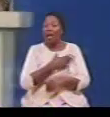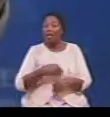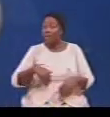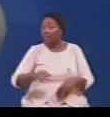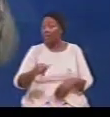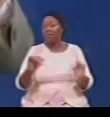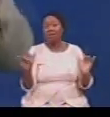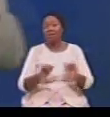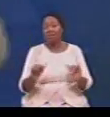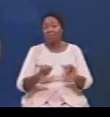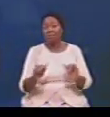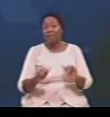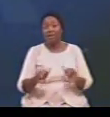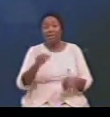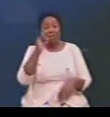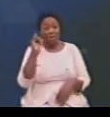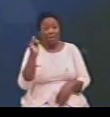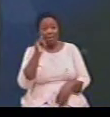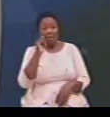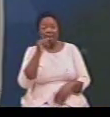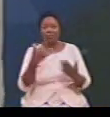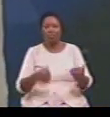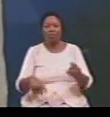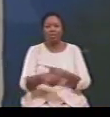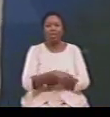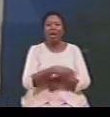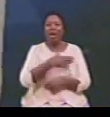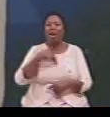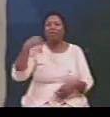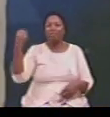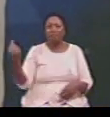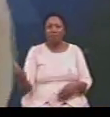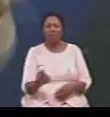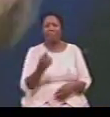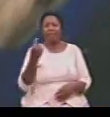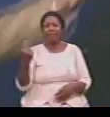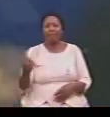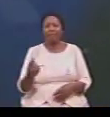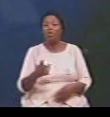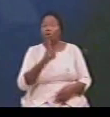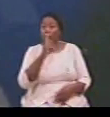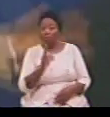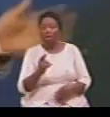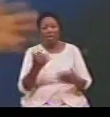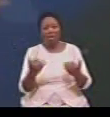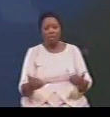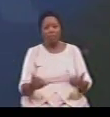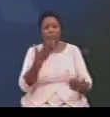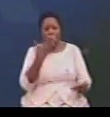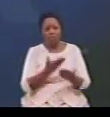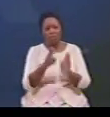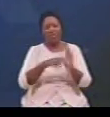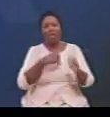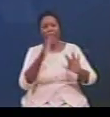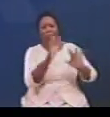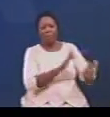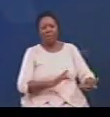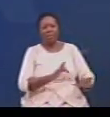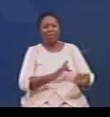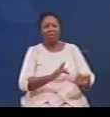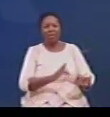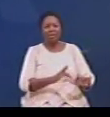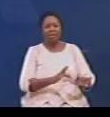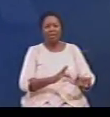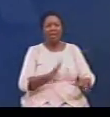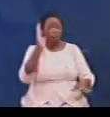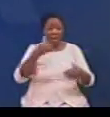the same yesterday, today, and forever. Surely now, goodness and mercy will